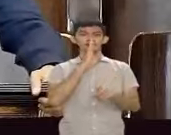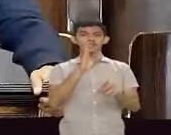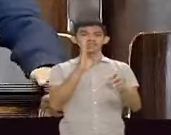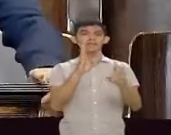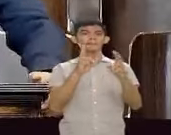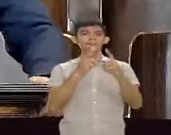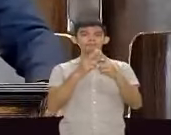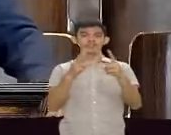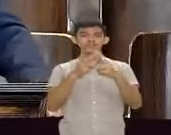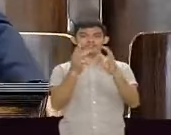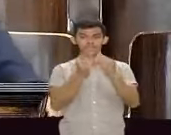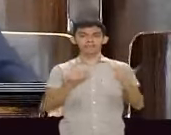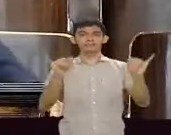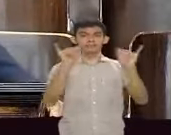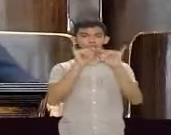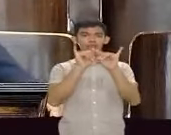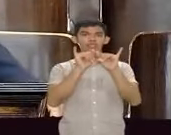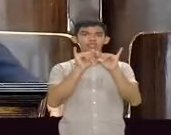earthly business.